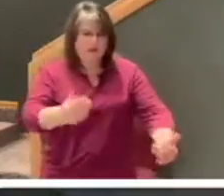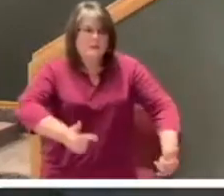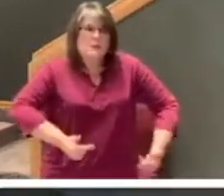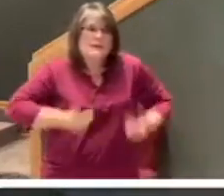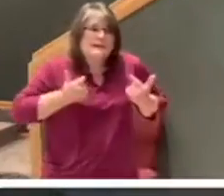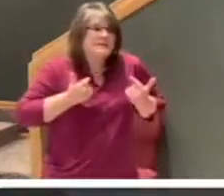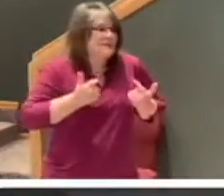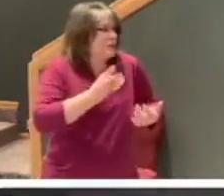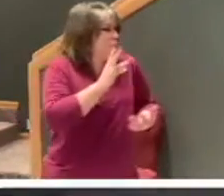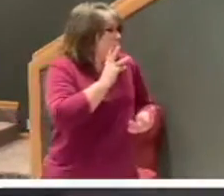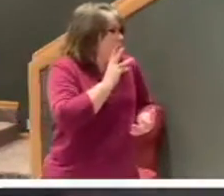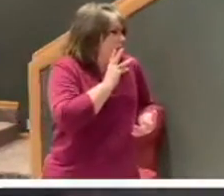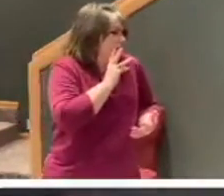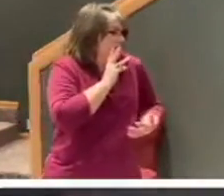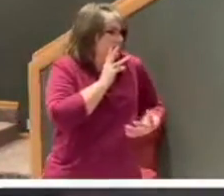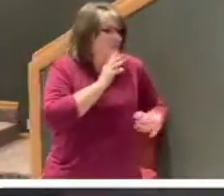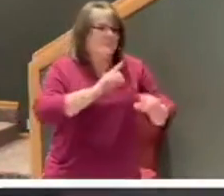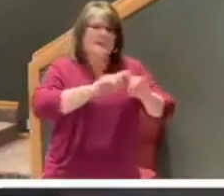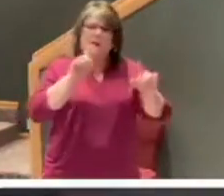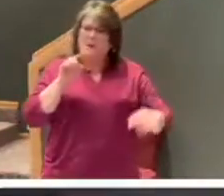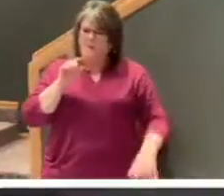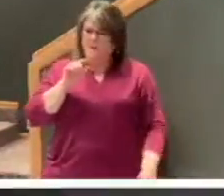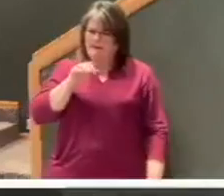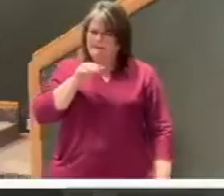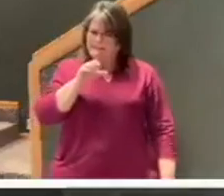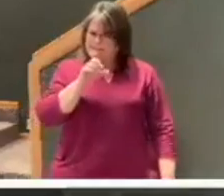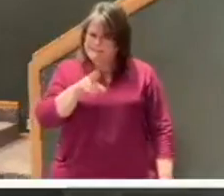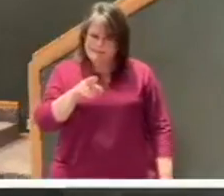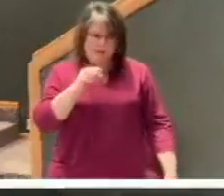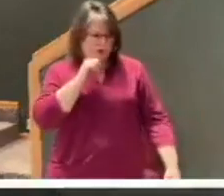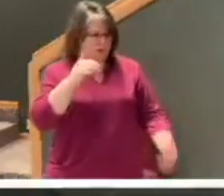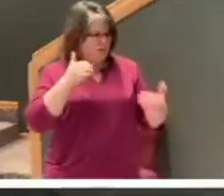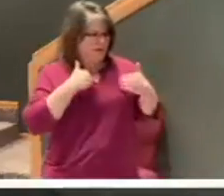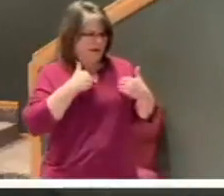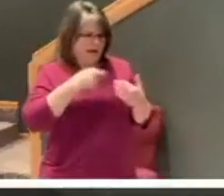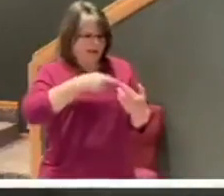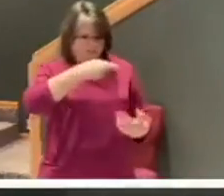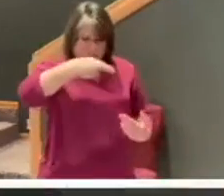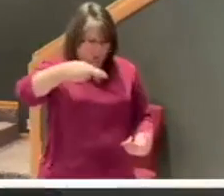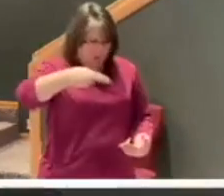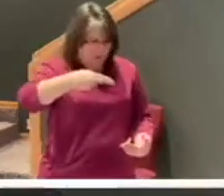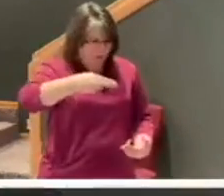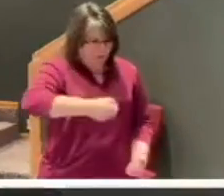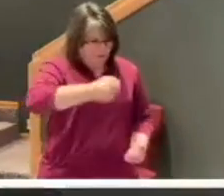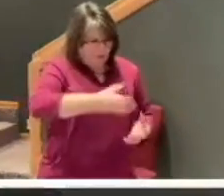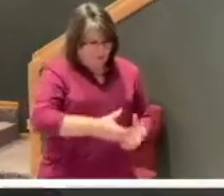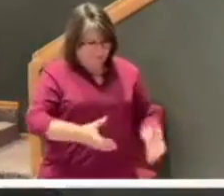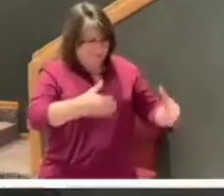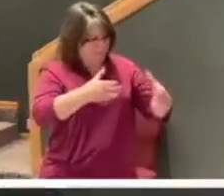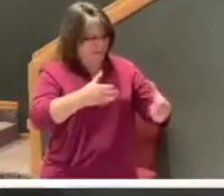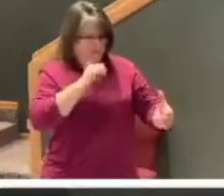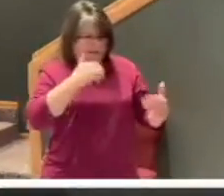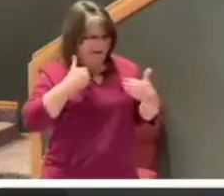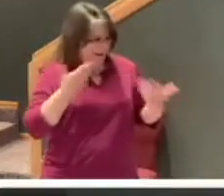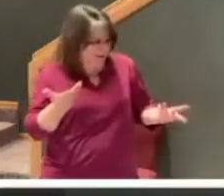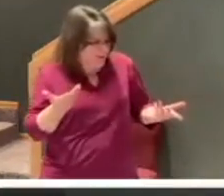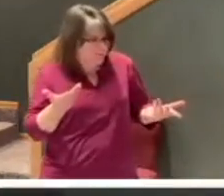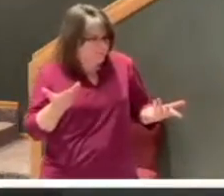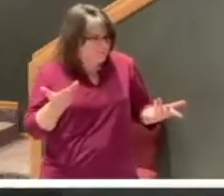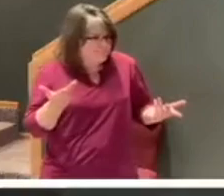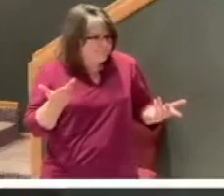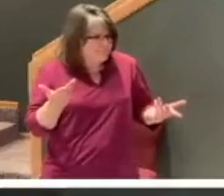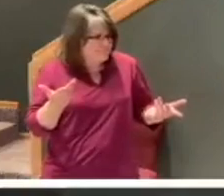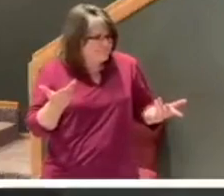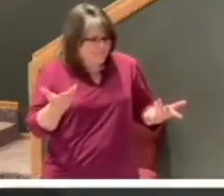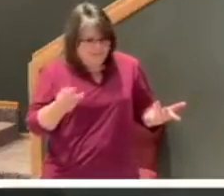living water. But sir, you don't have a rope or a bucket." She said,